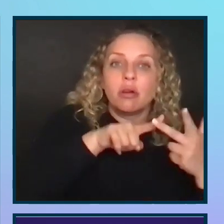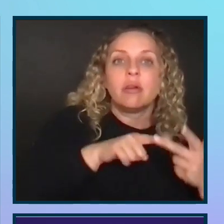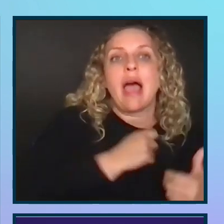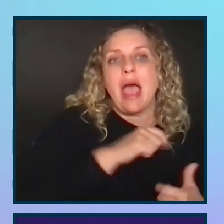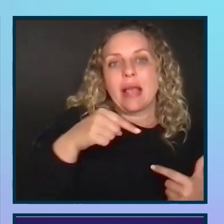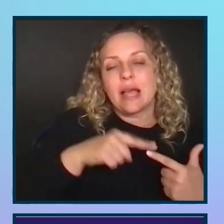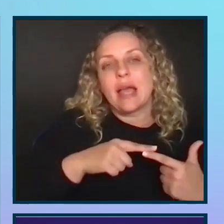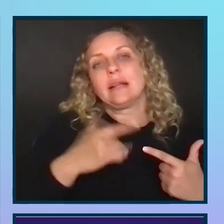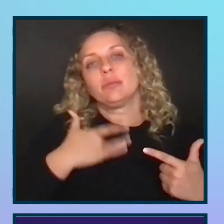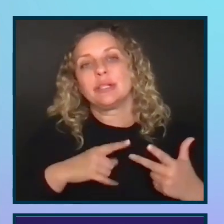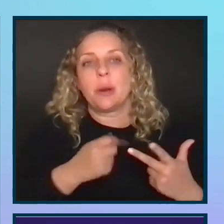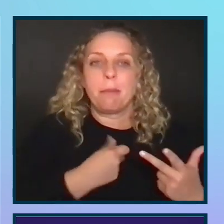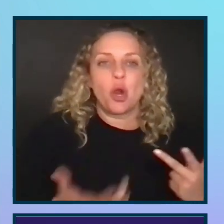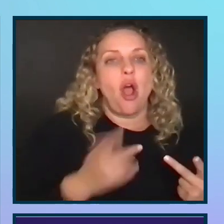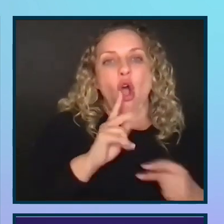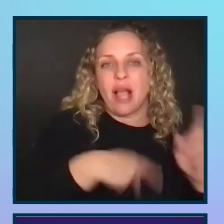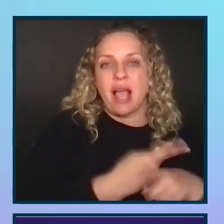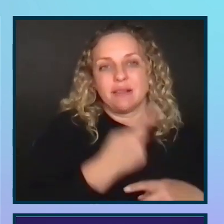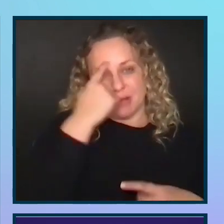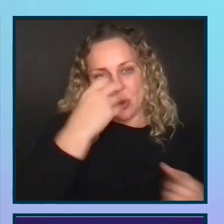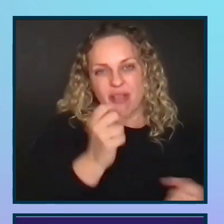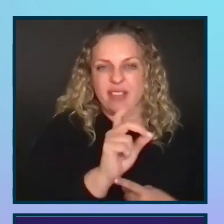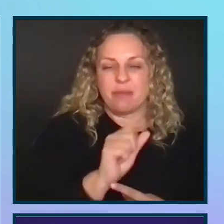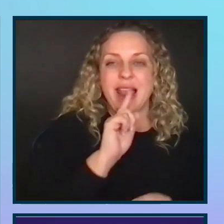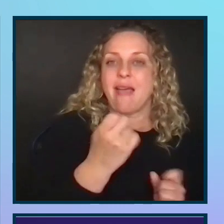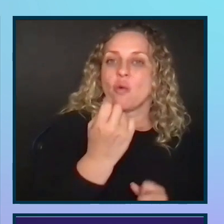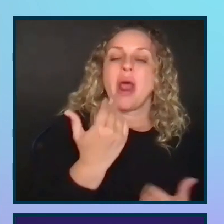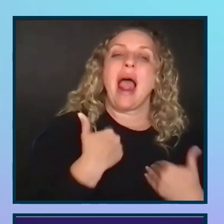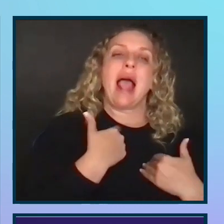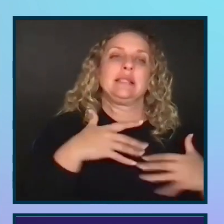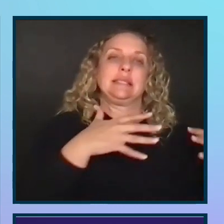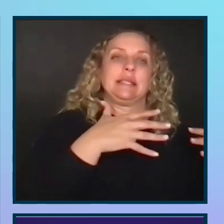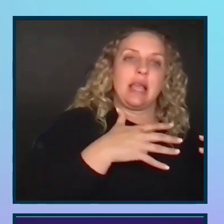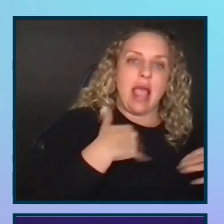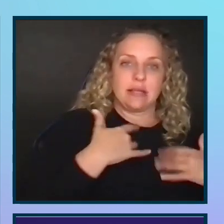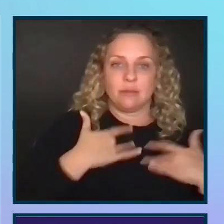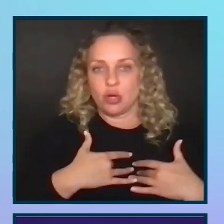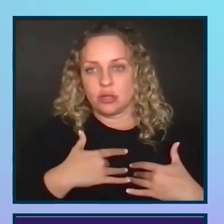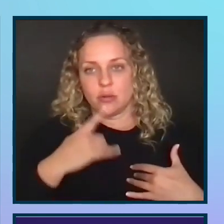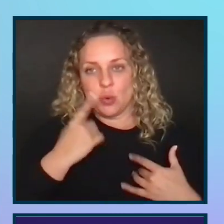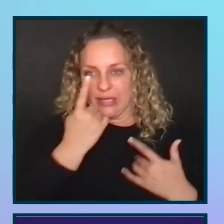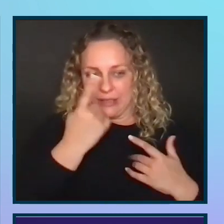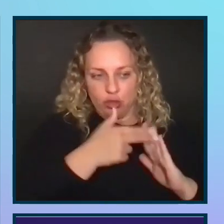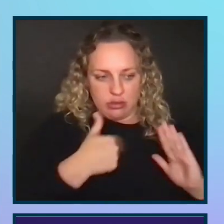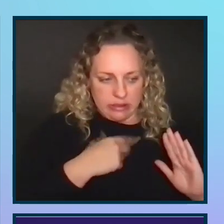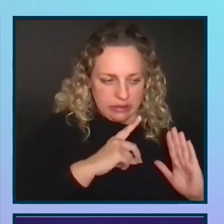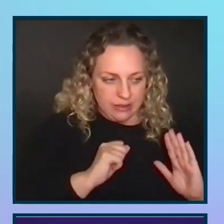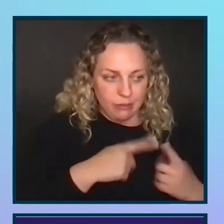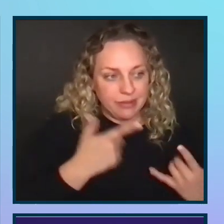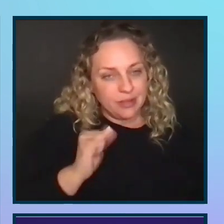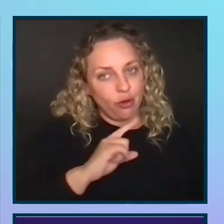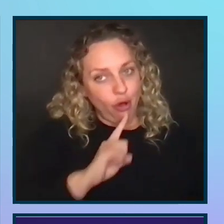types of mental health disabilities. Not everybody who has anxiety and has depression will consider themselves disabled, but they still